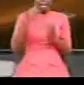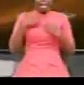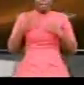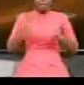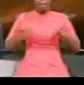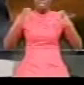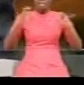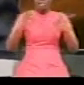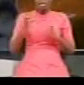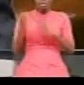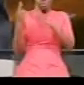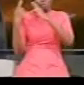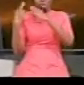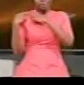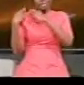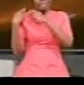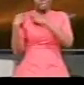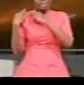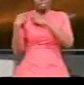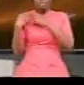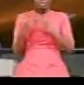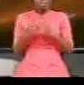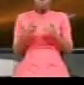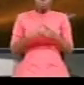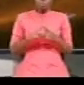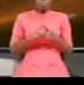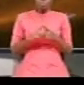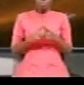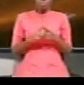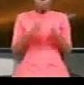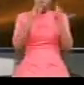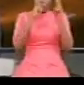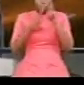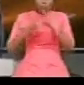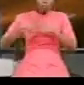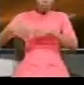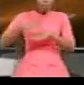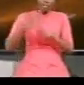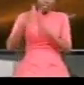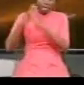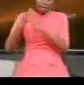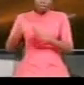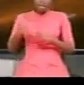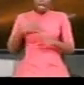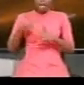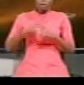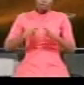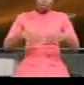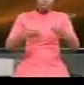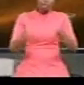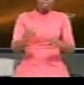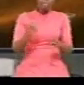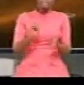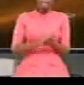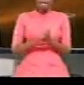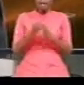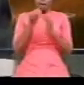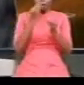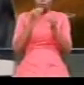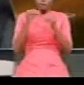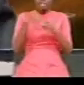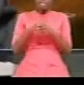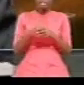committed responsibility to watch over his household and to give them their meat in due